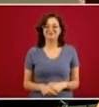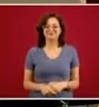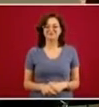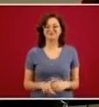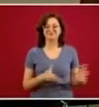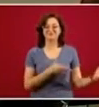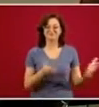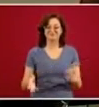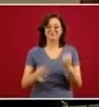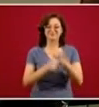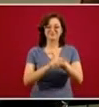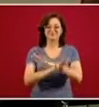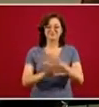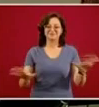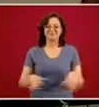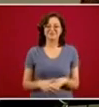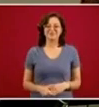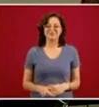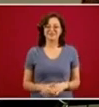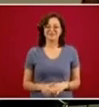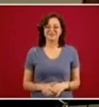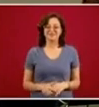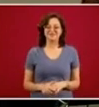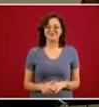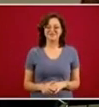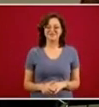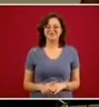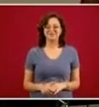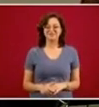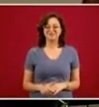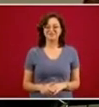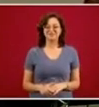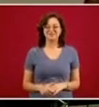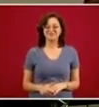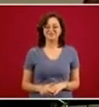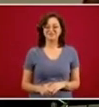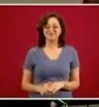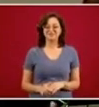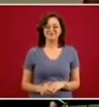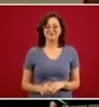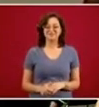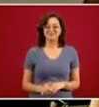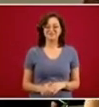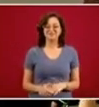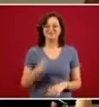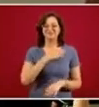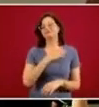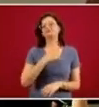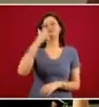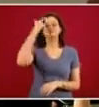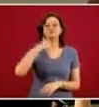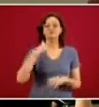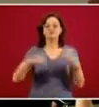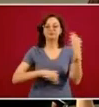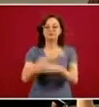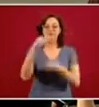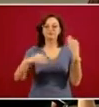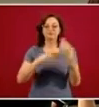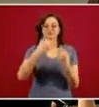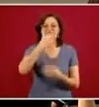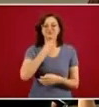question section. Let's begin with the technical report. Thank you.